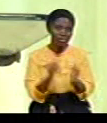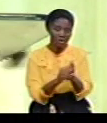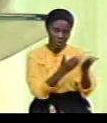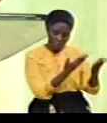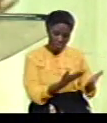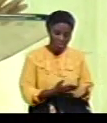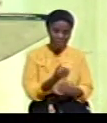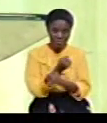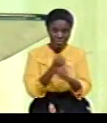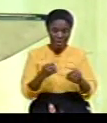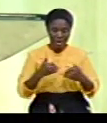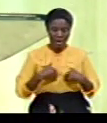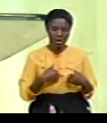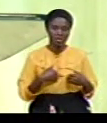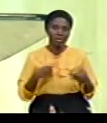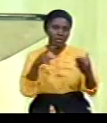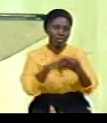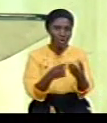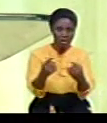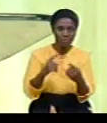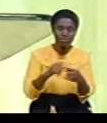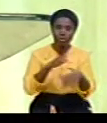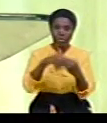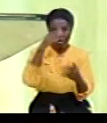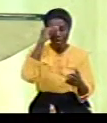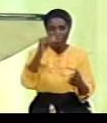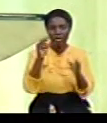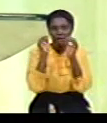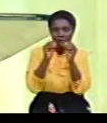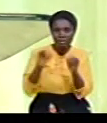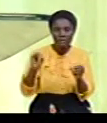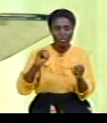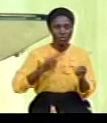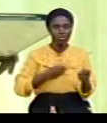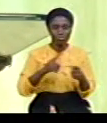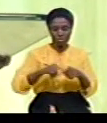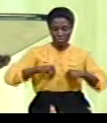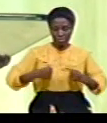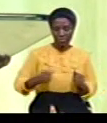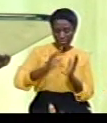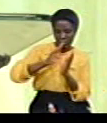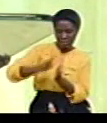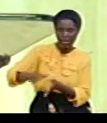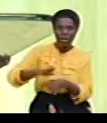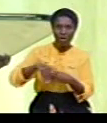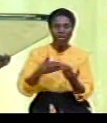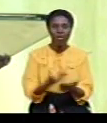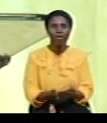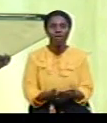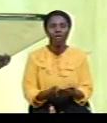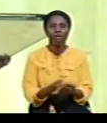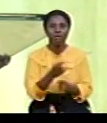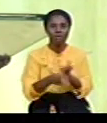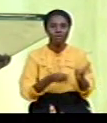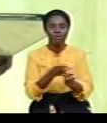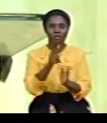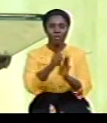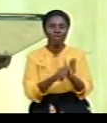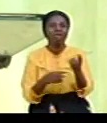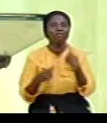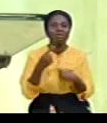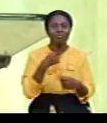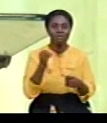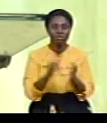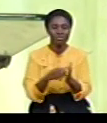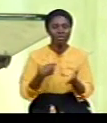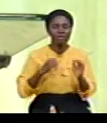us that denying ungodliness and worldly lusts, we should live soberly, righteously, and godly in this present world, looking